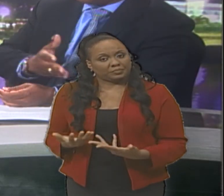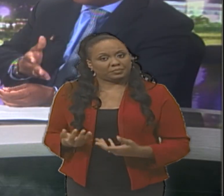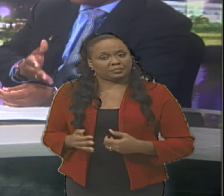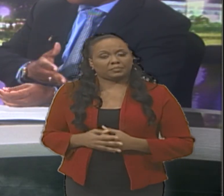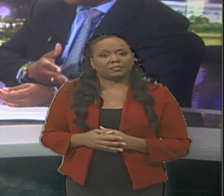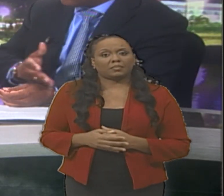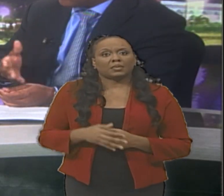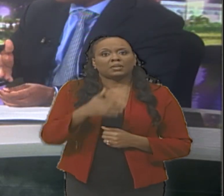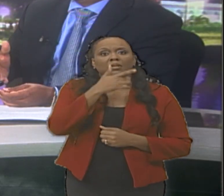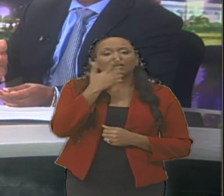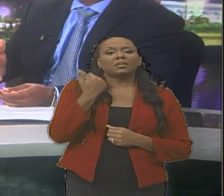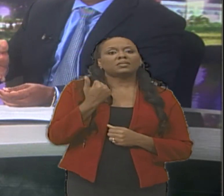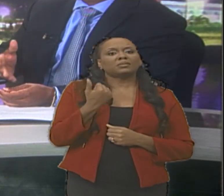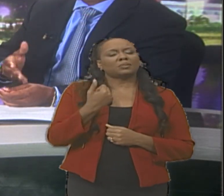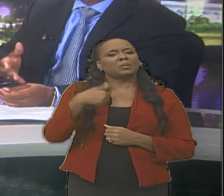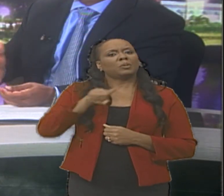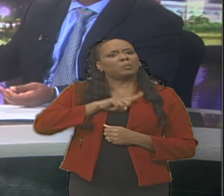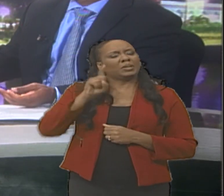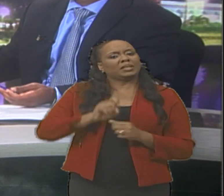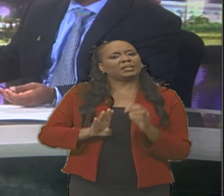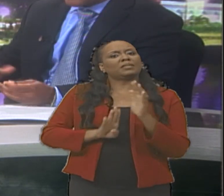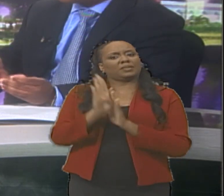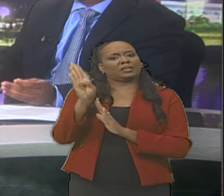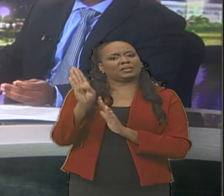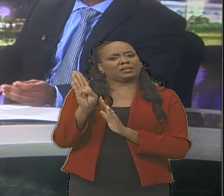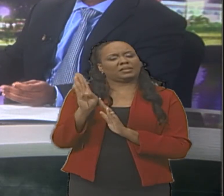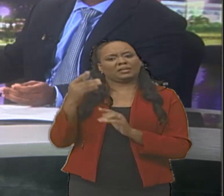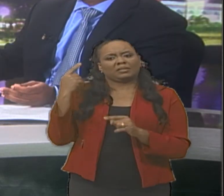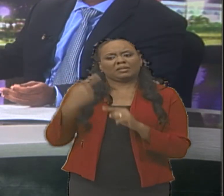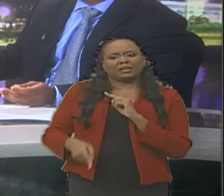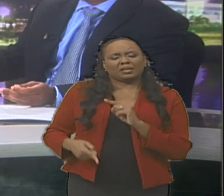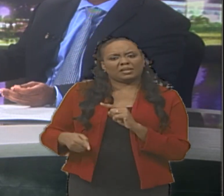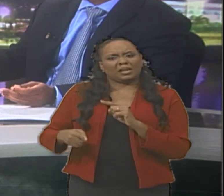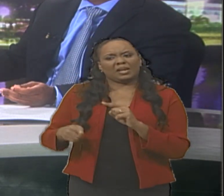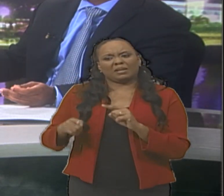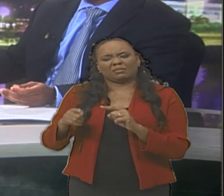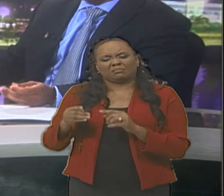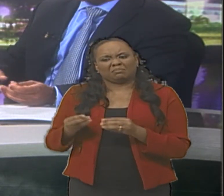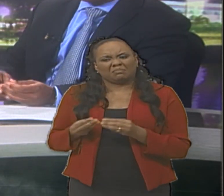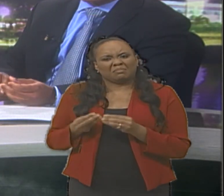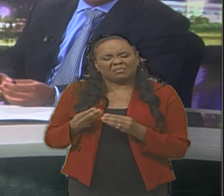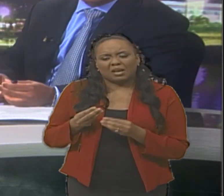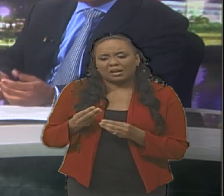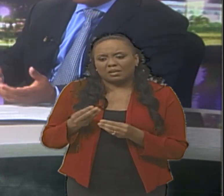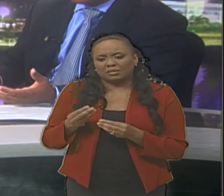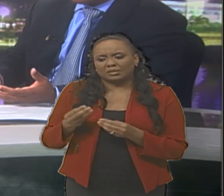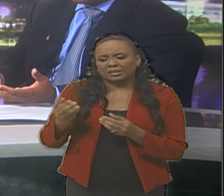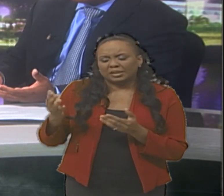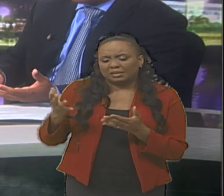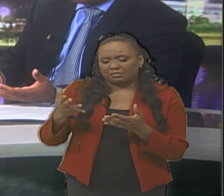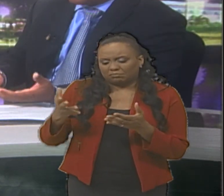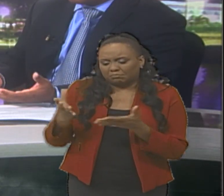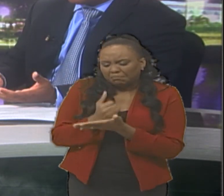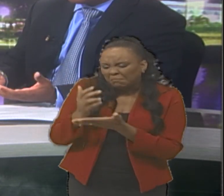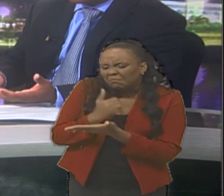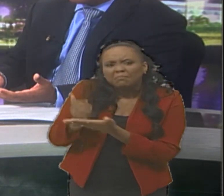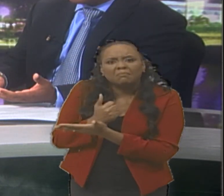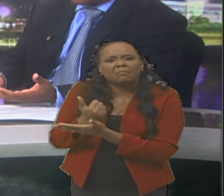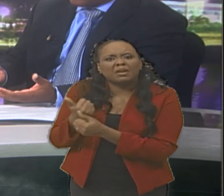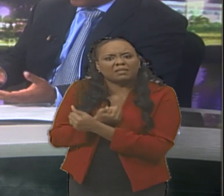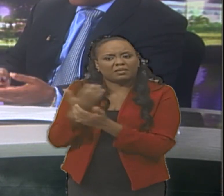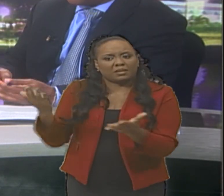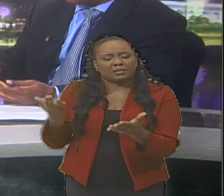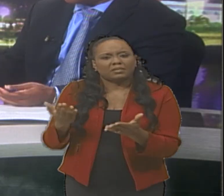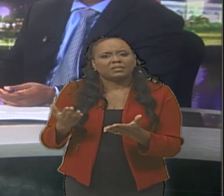society and people can't go. Absolutely no pushback at all? No, absolutely no pushback. Okay. Even on UE fees, you have cases where we know it becomes difficult for